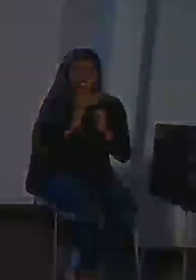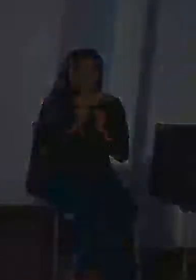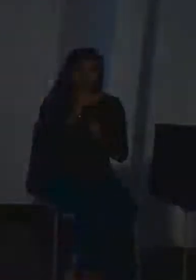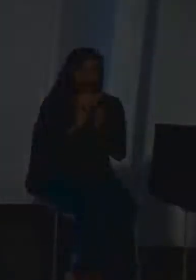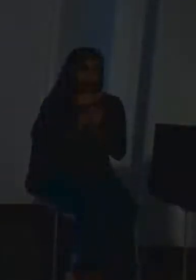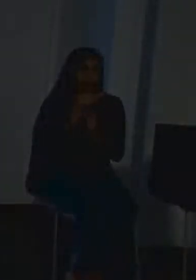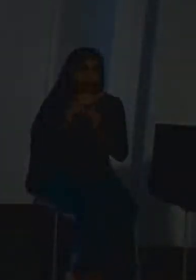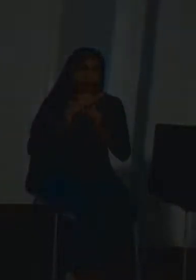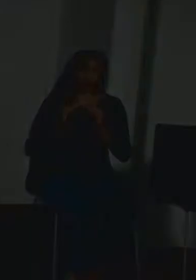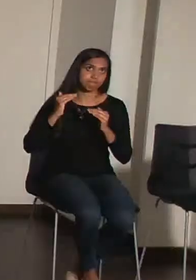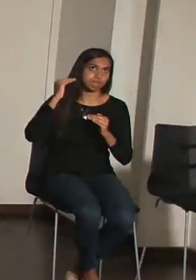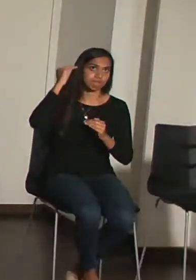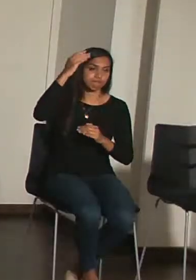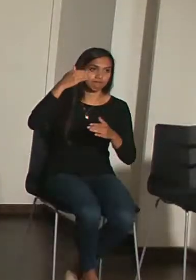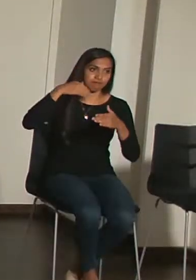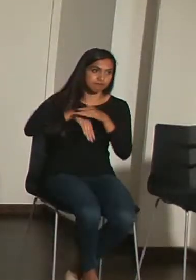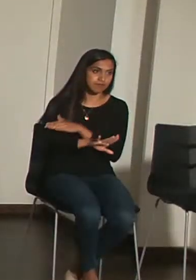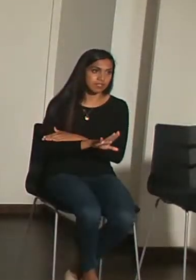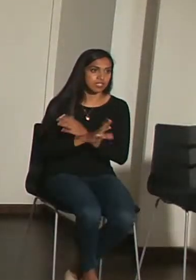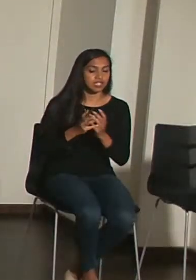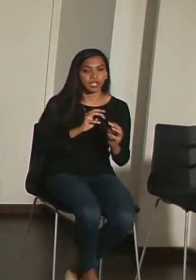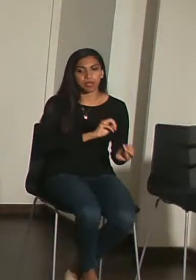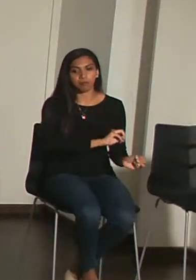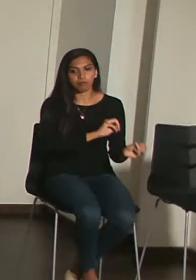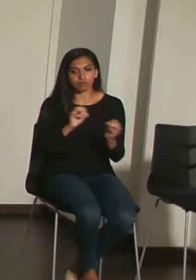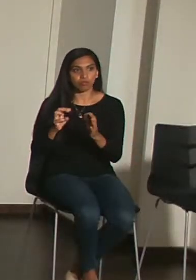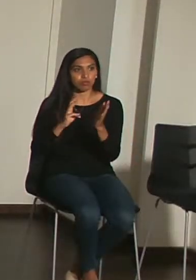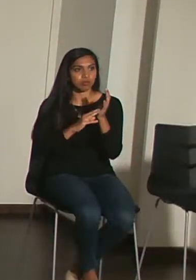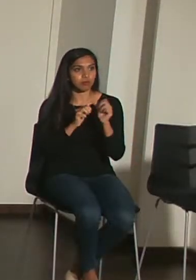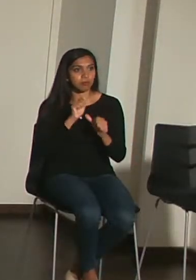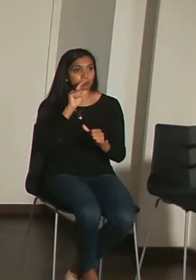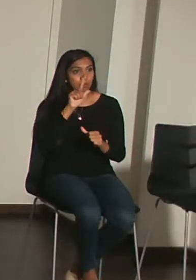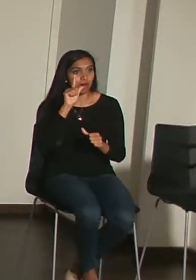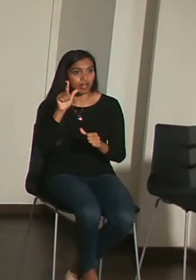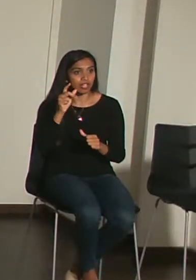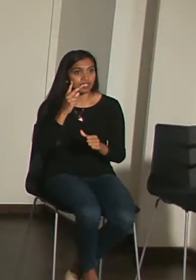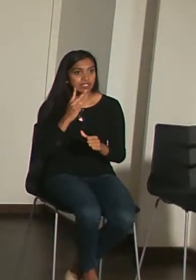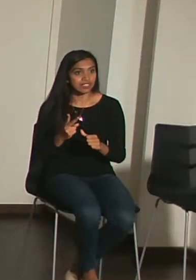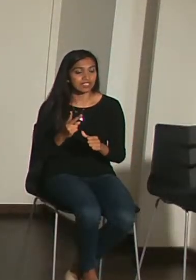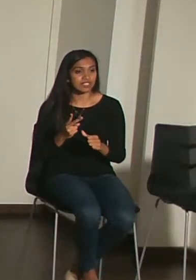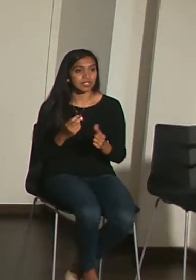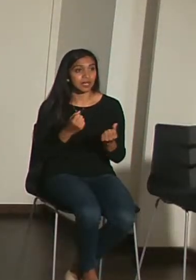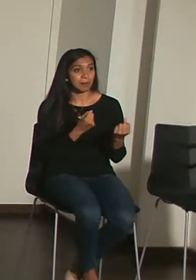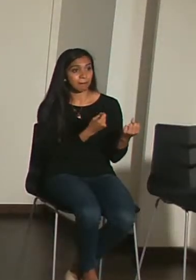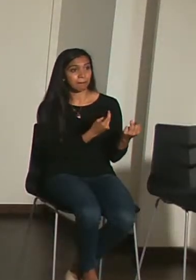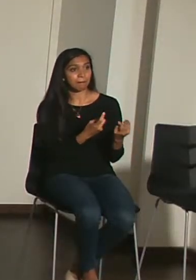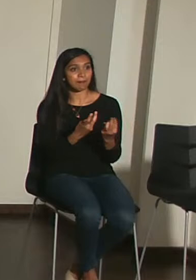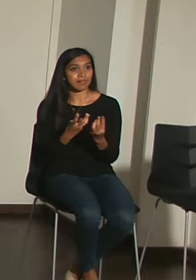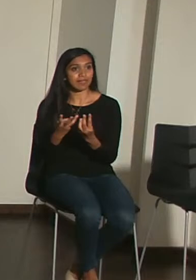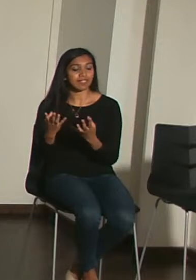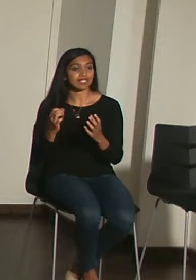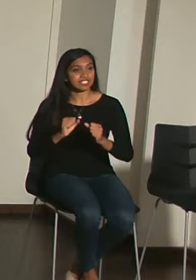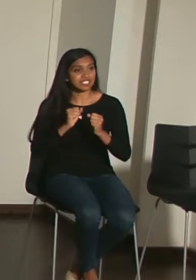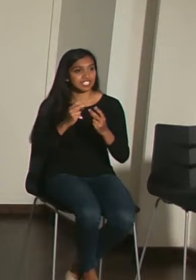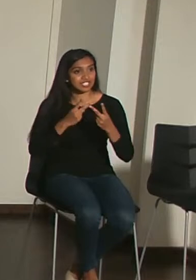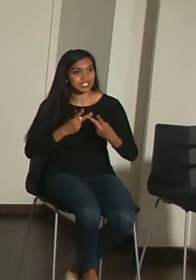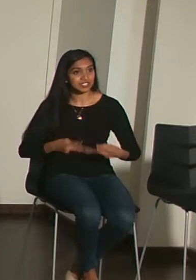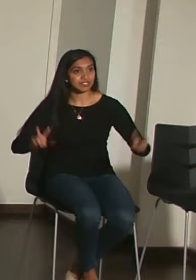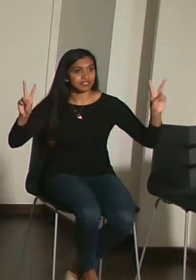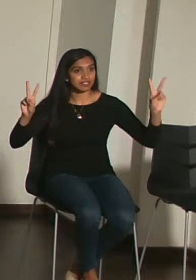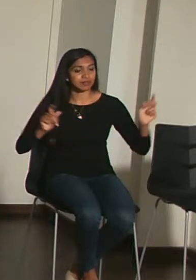people inside. Then we moved to a mall and we realized, oh my God, this makes such a huge difference.